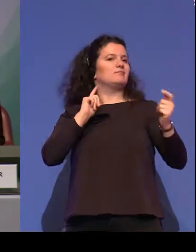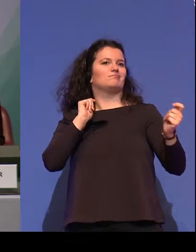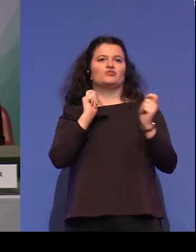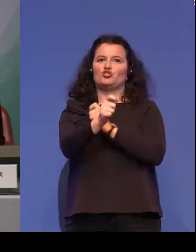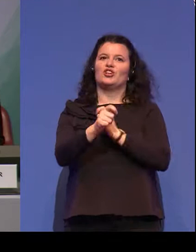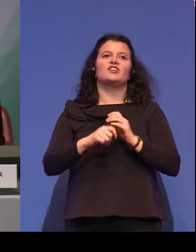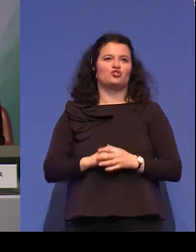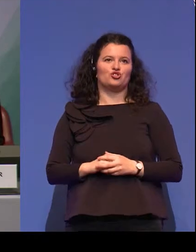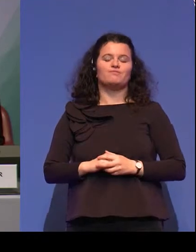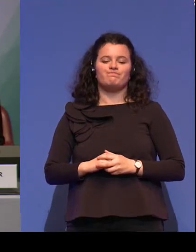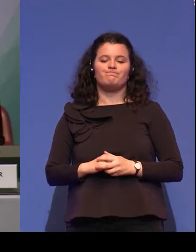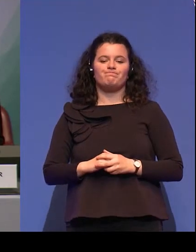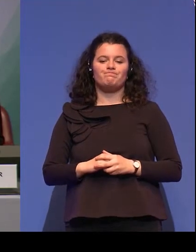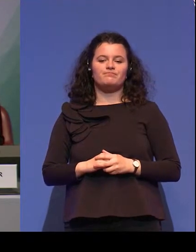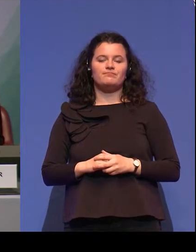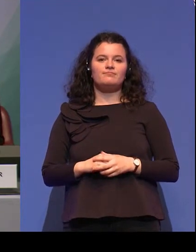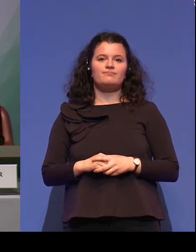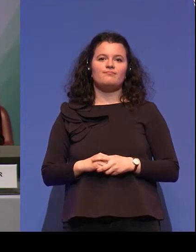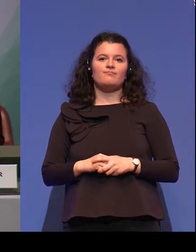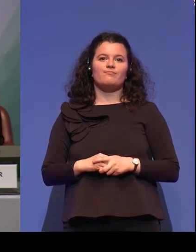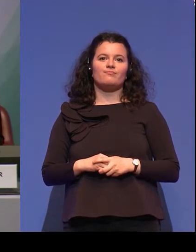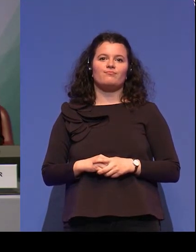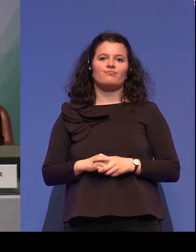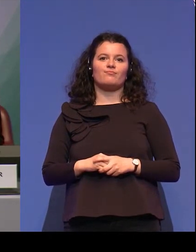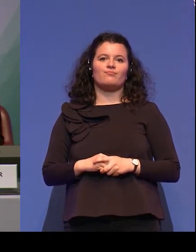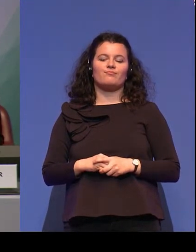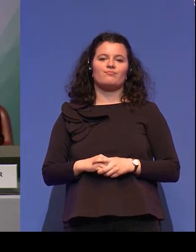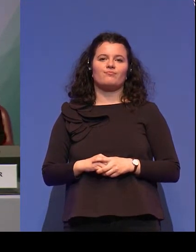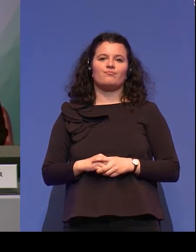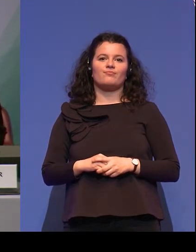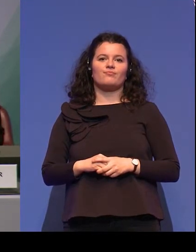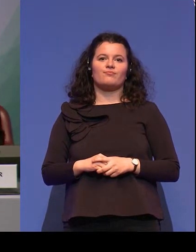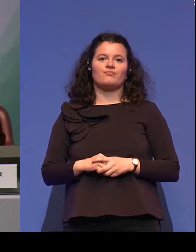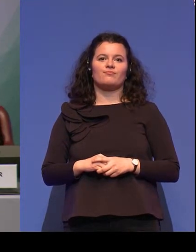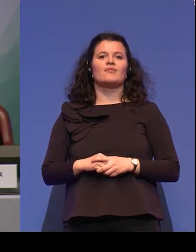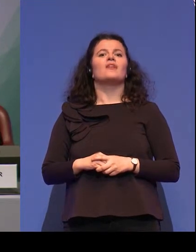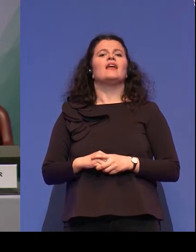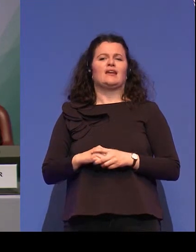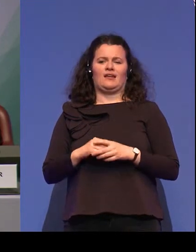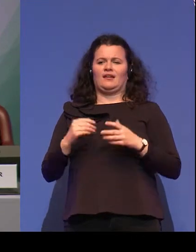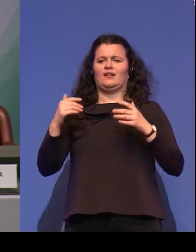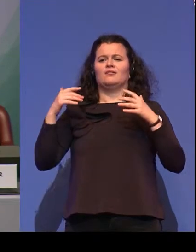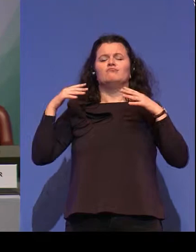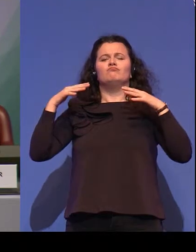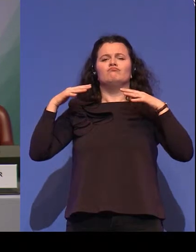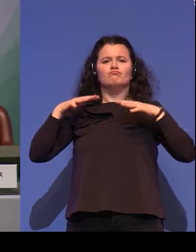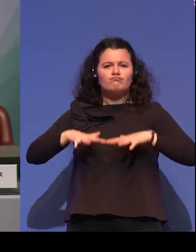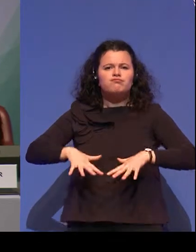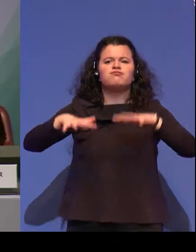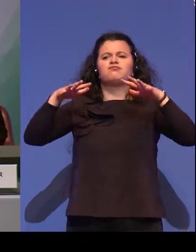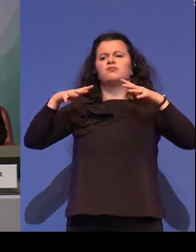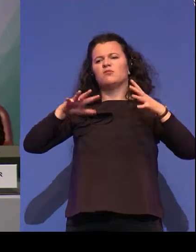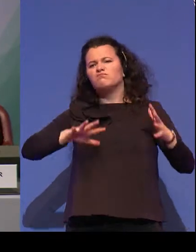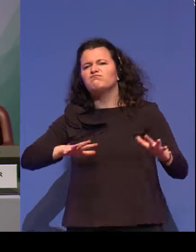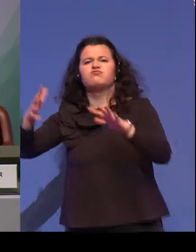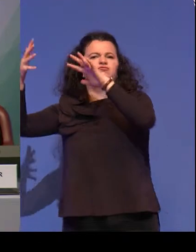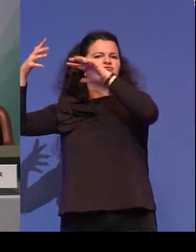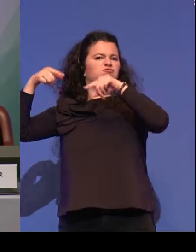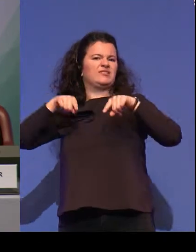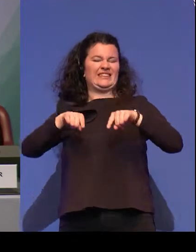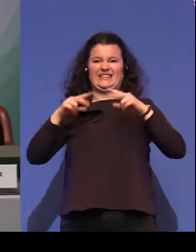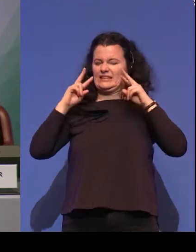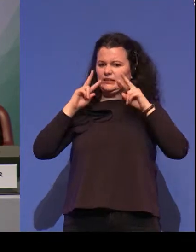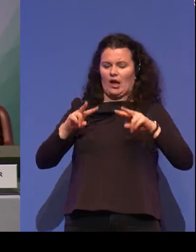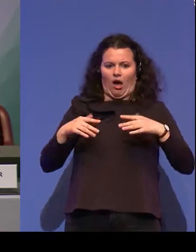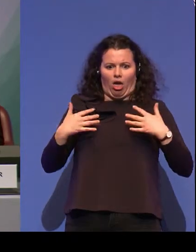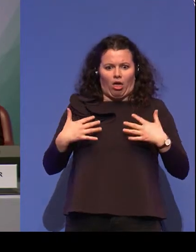after avalanches, actually, we realized to act as a catalyst for investing